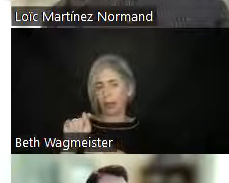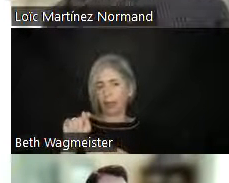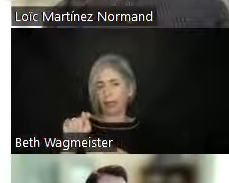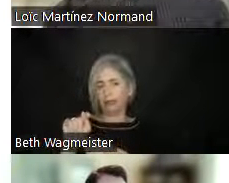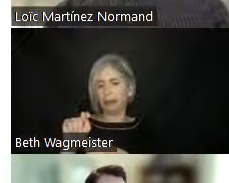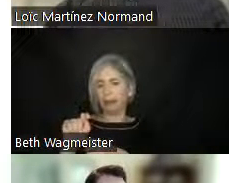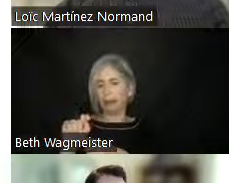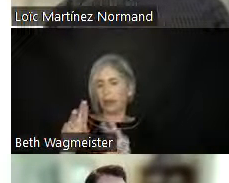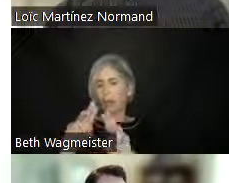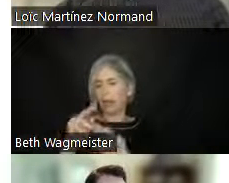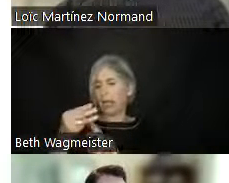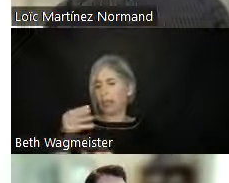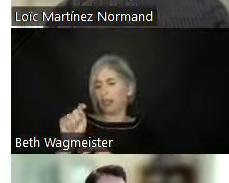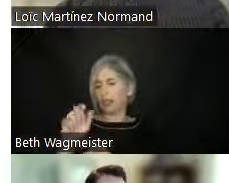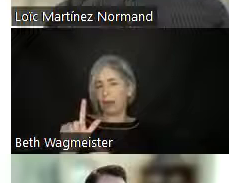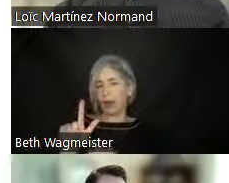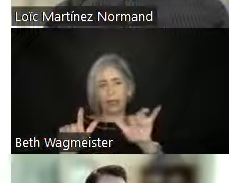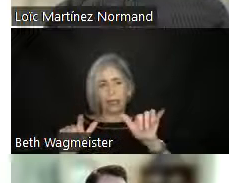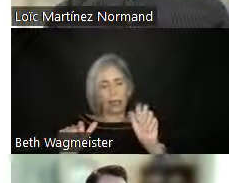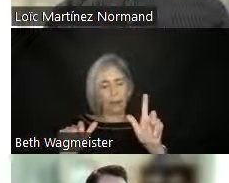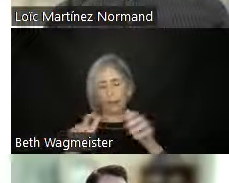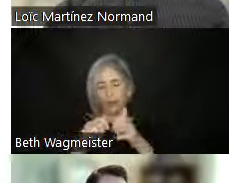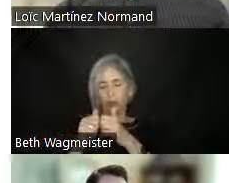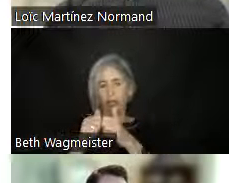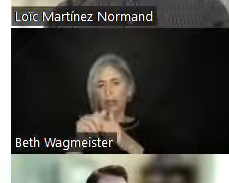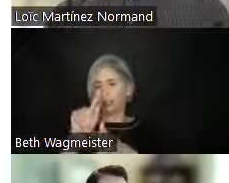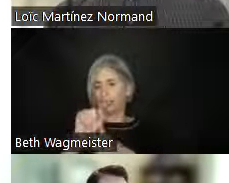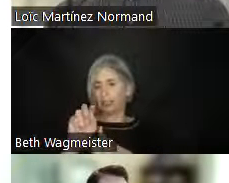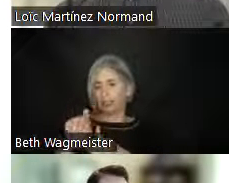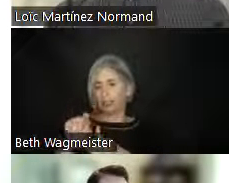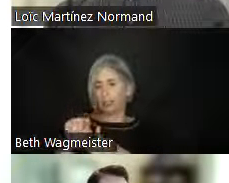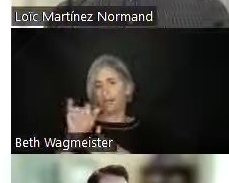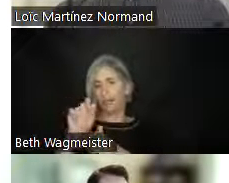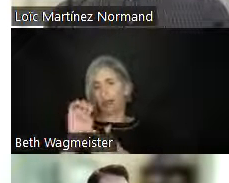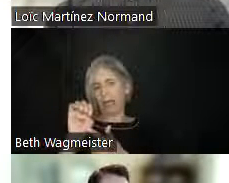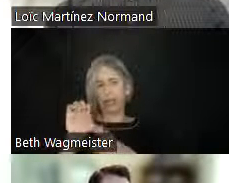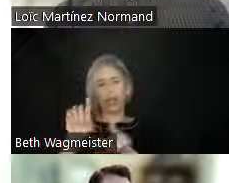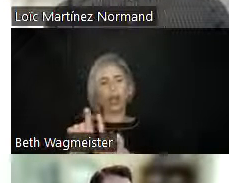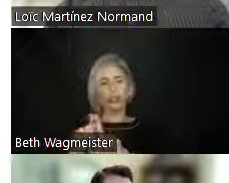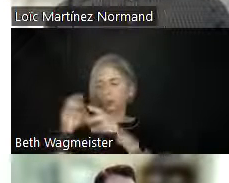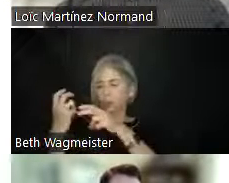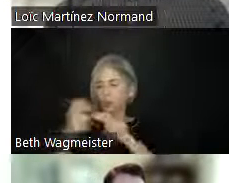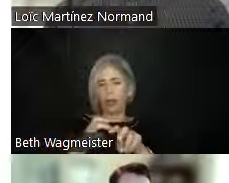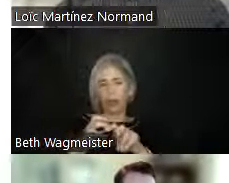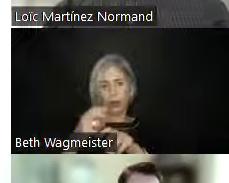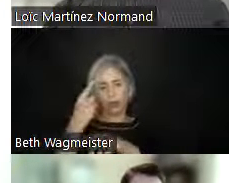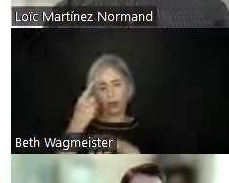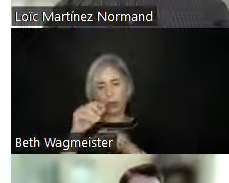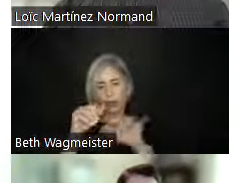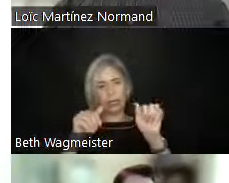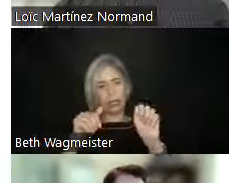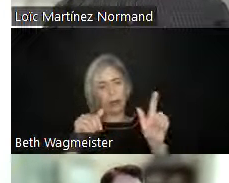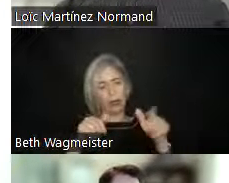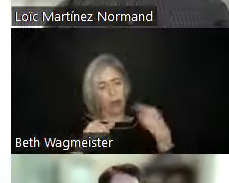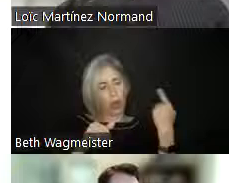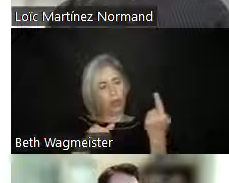both as an HTML and a YAML document together as a zip file. But also to try and download it just as the YAML file, if you wanted to be